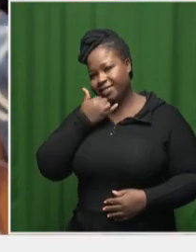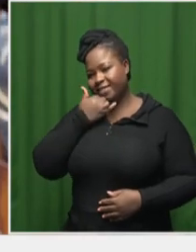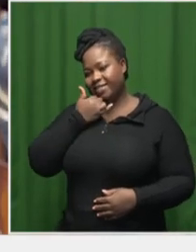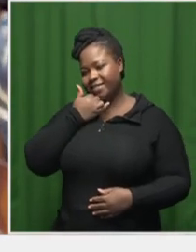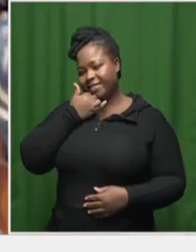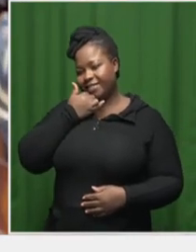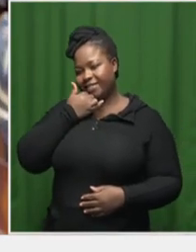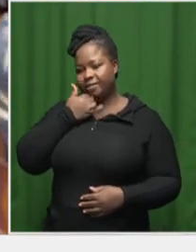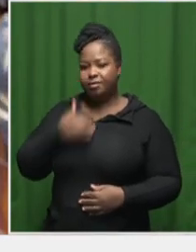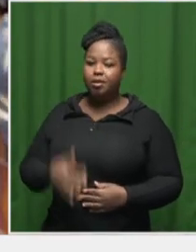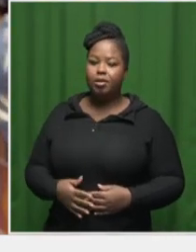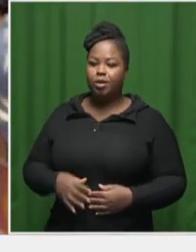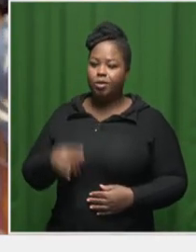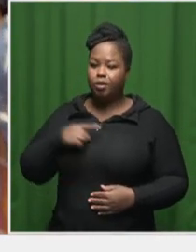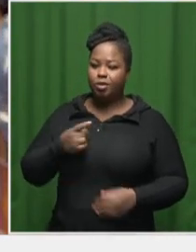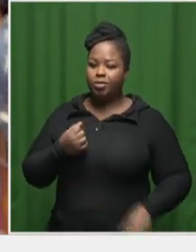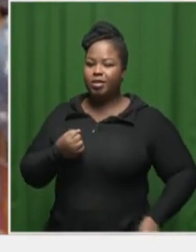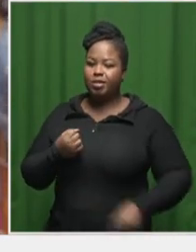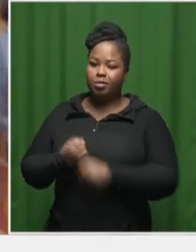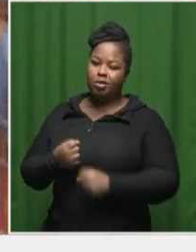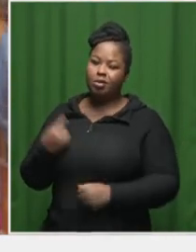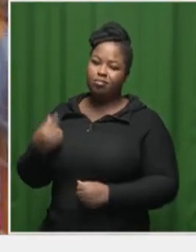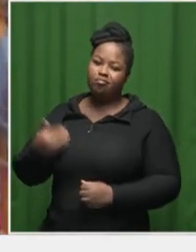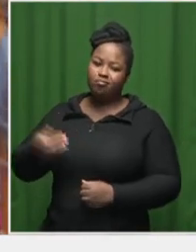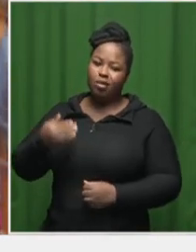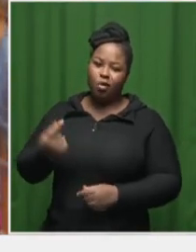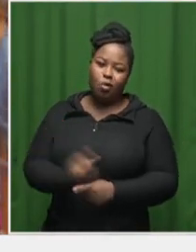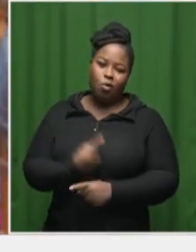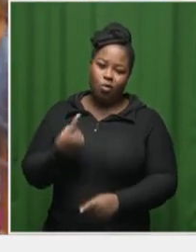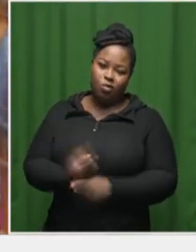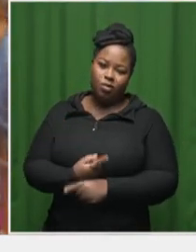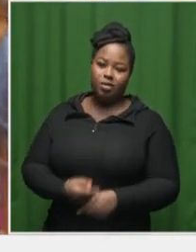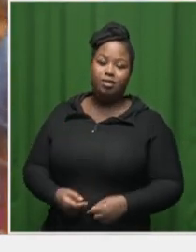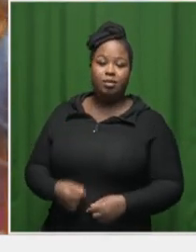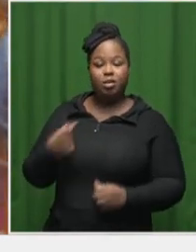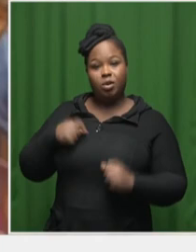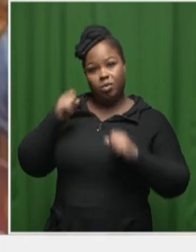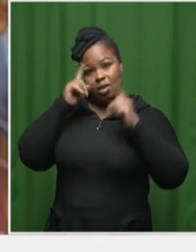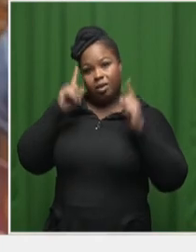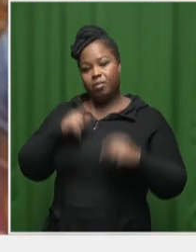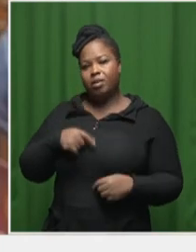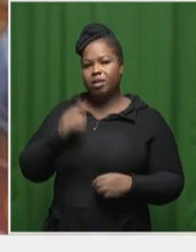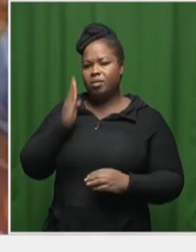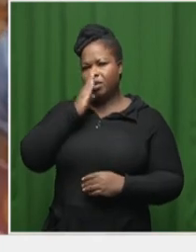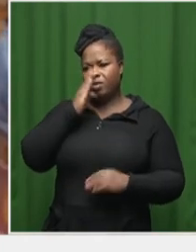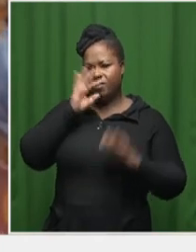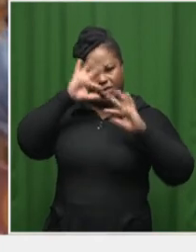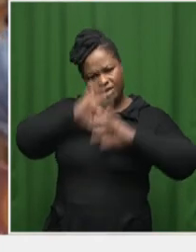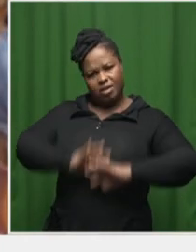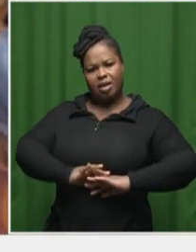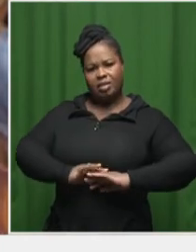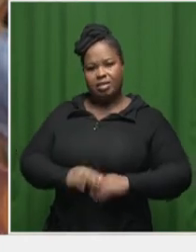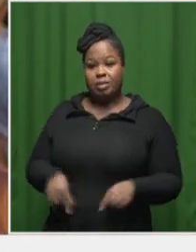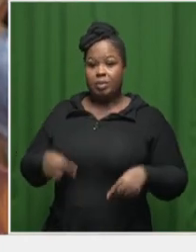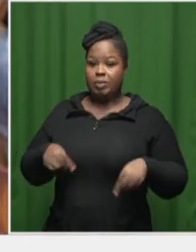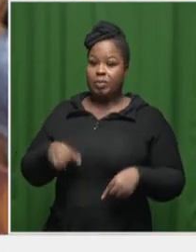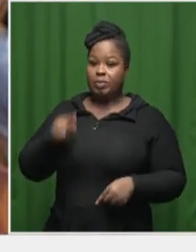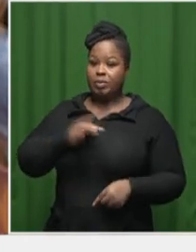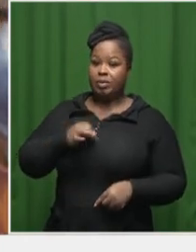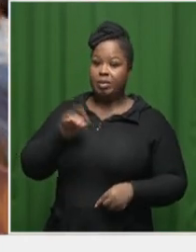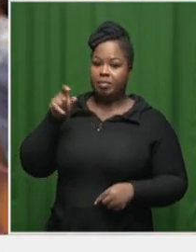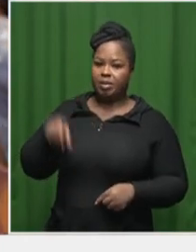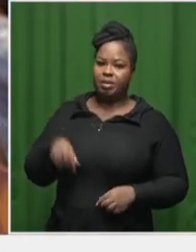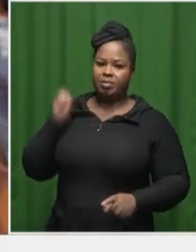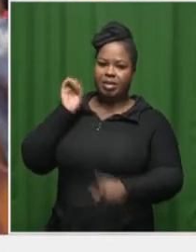I am very happy. We support him each and every time. He used to wake up in the middle of the night and he was scared that someone